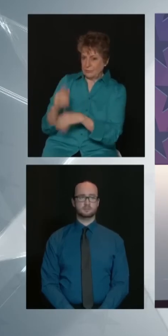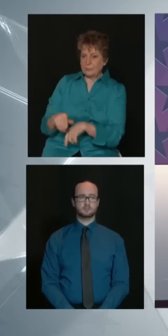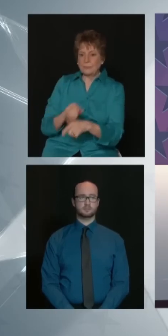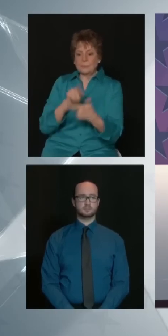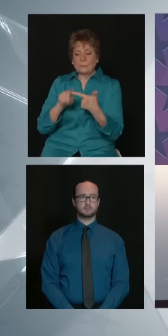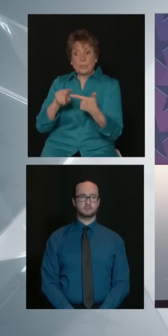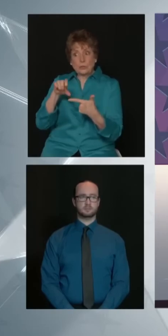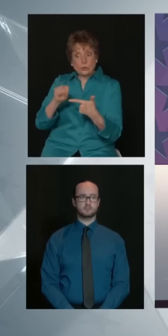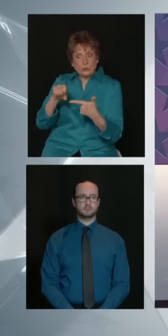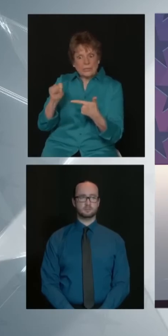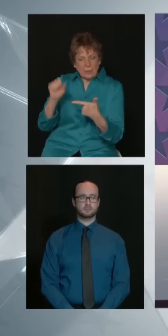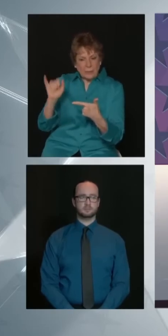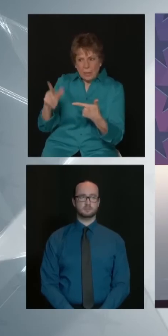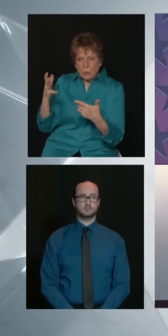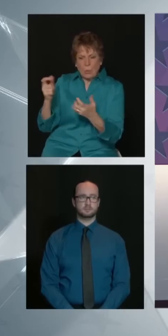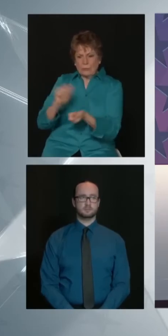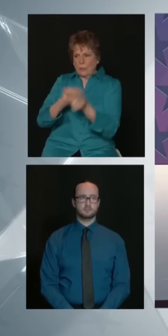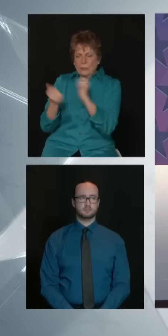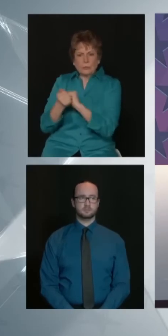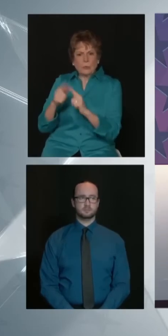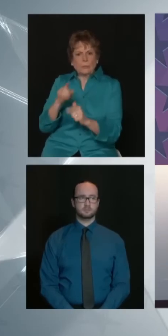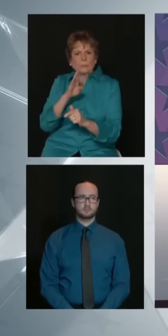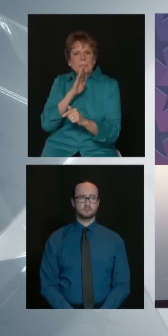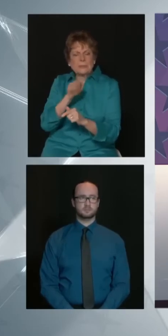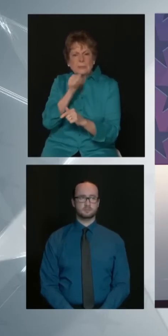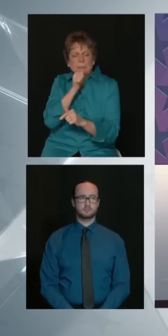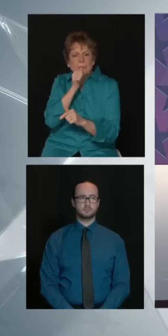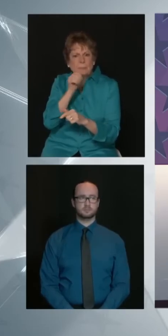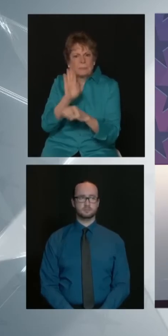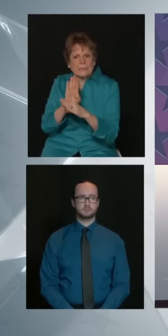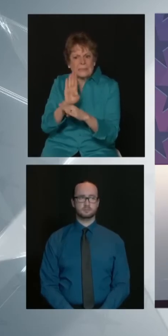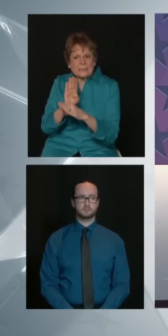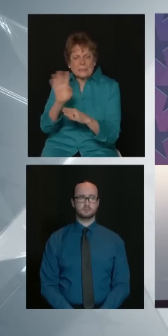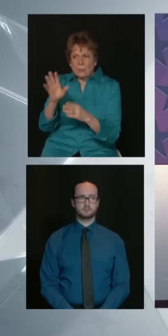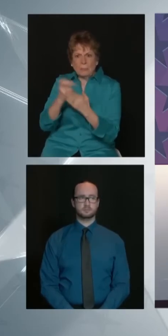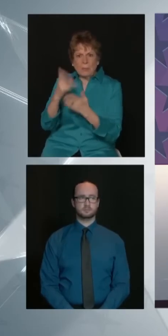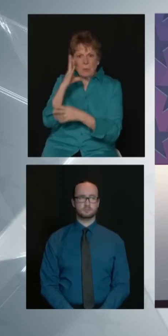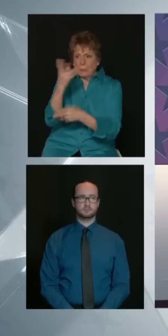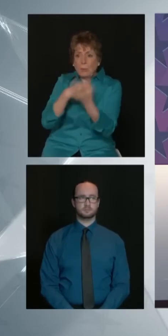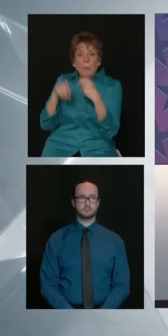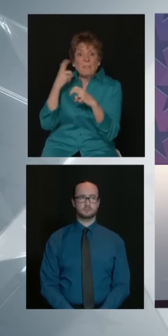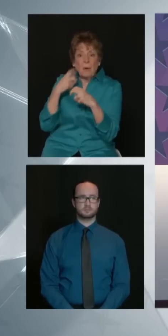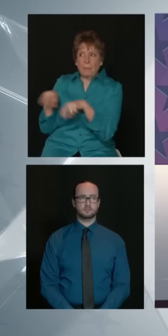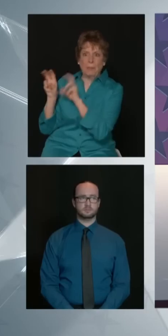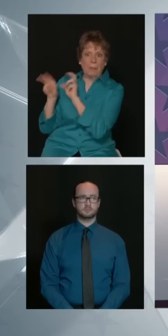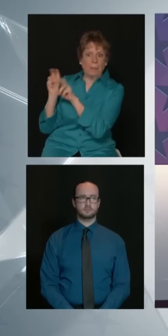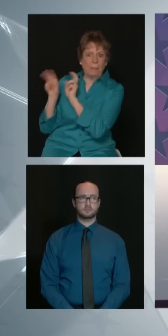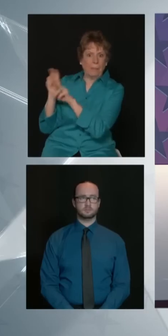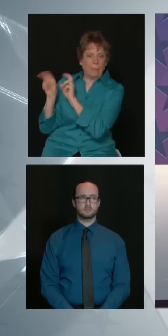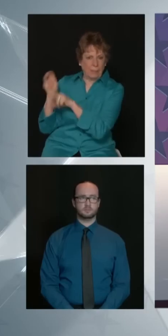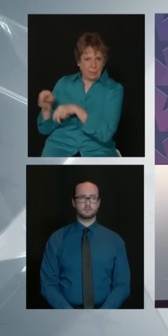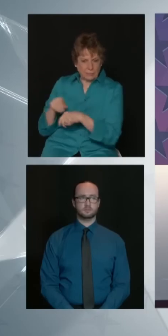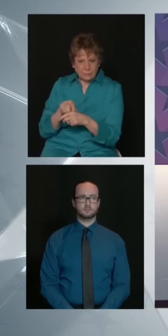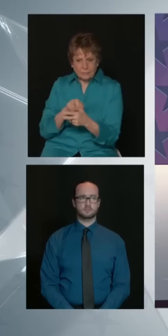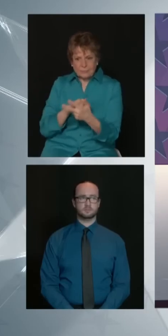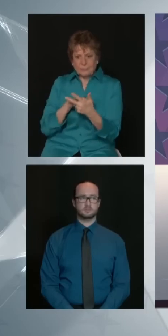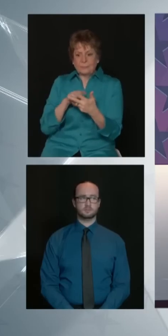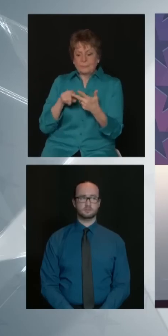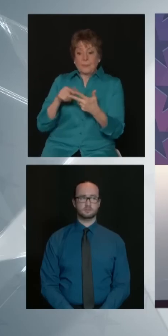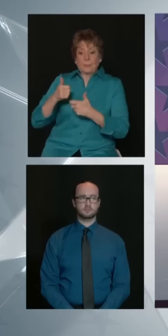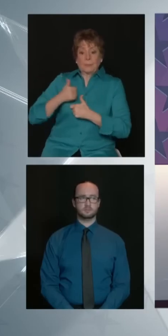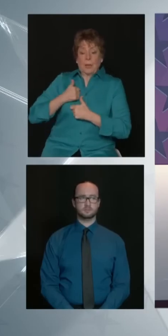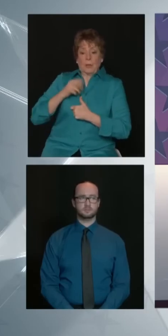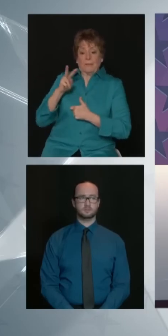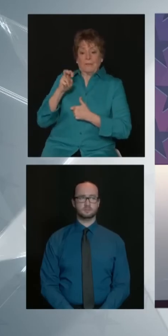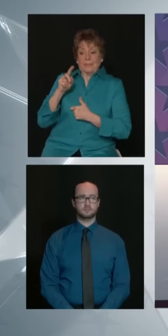it, sending your savings to Wall Street. On issues of the military, I served in the United States Navy for 25 years. I love our